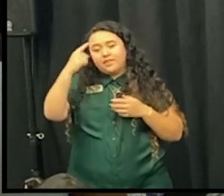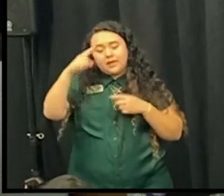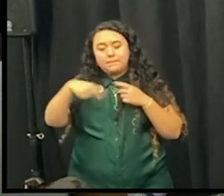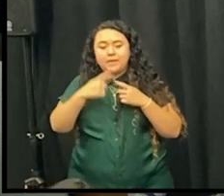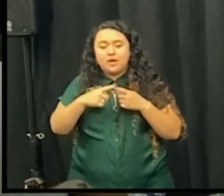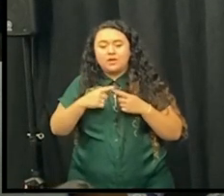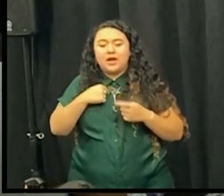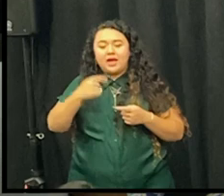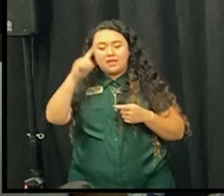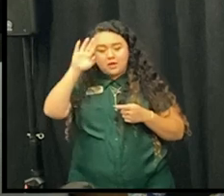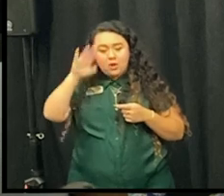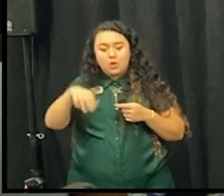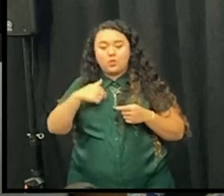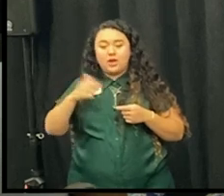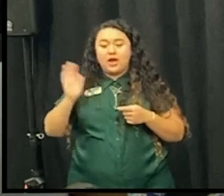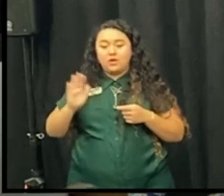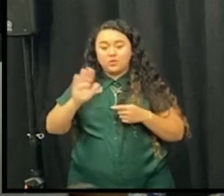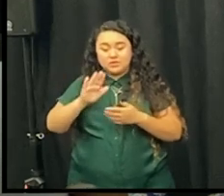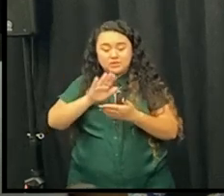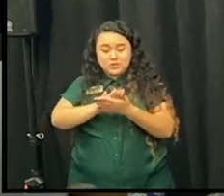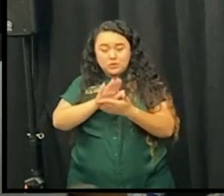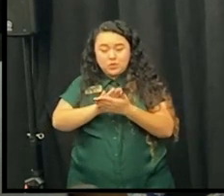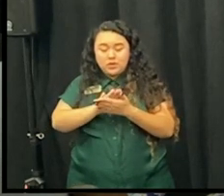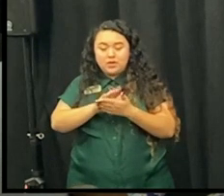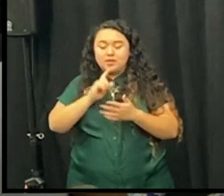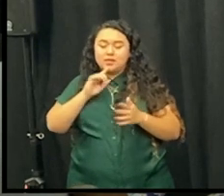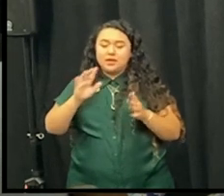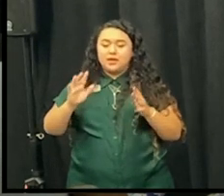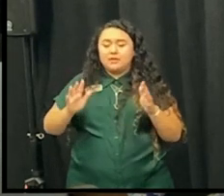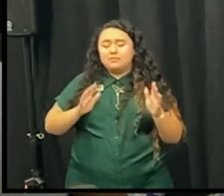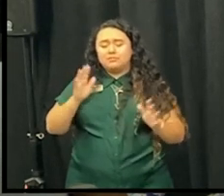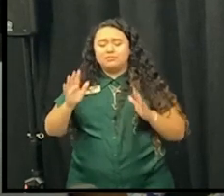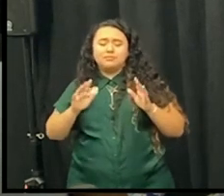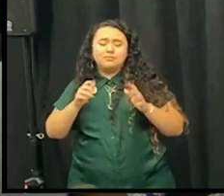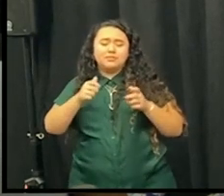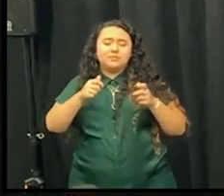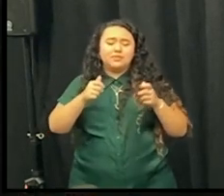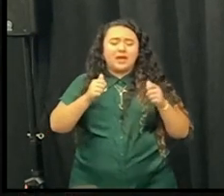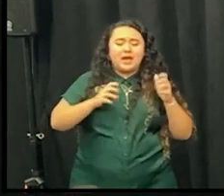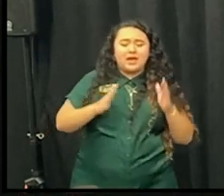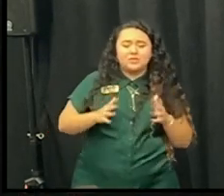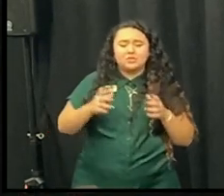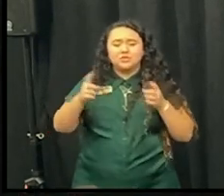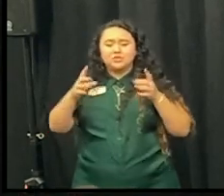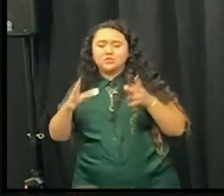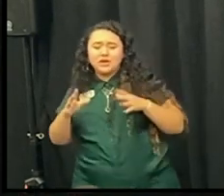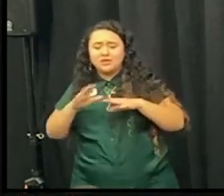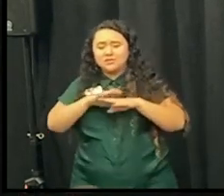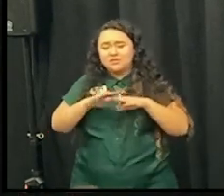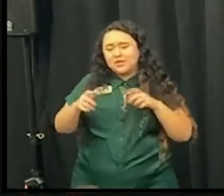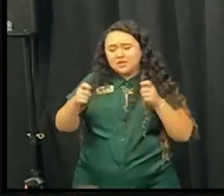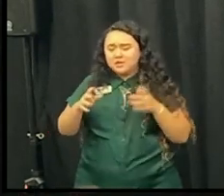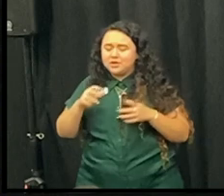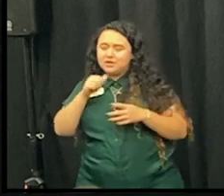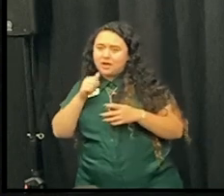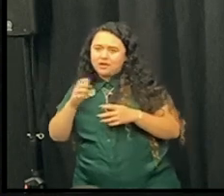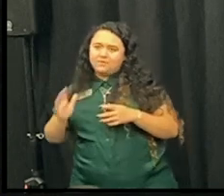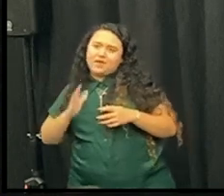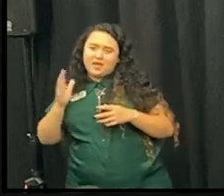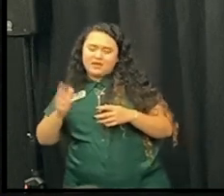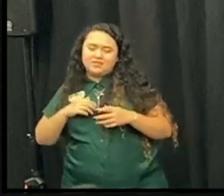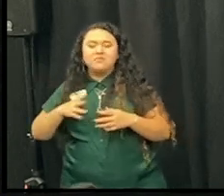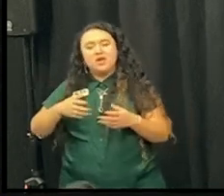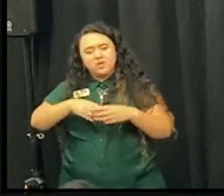Because I know when I was in school, the very glamorous, the actor, the director, stage manager, not as glamorous, but you're gonna shake